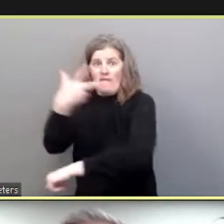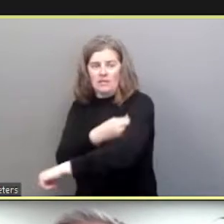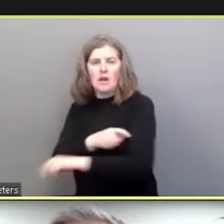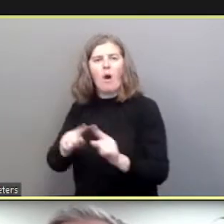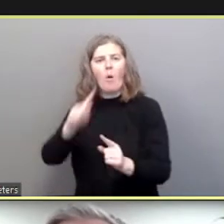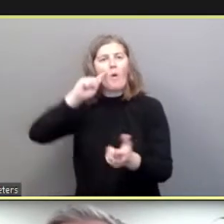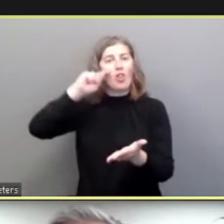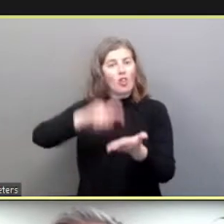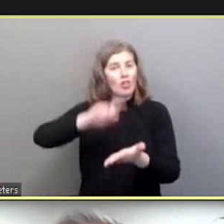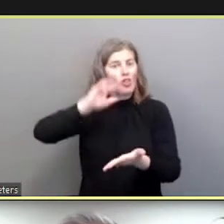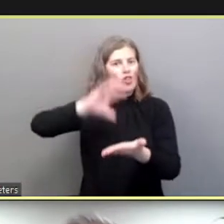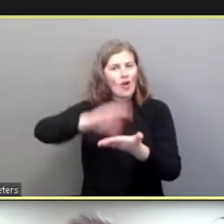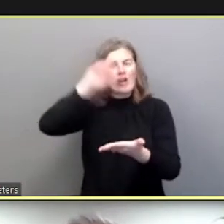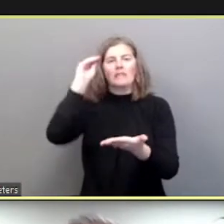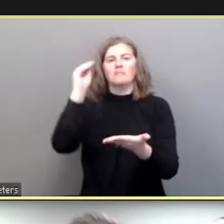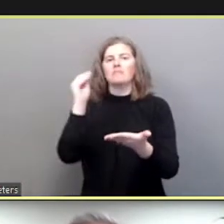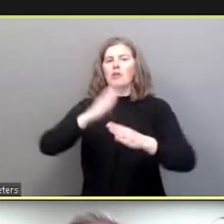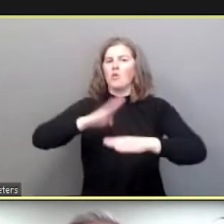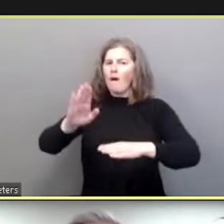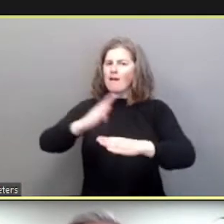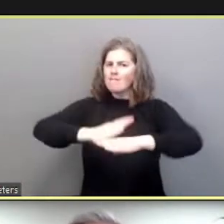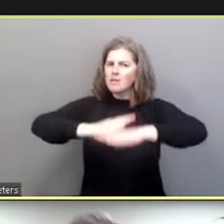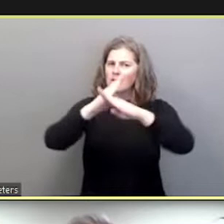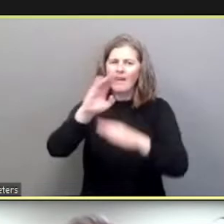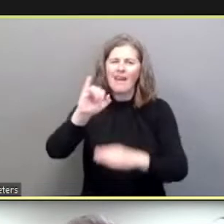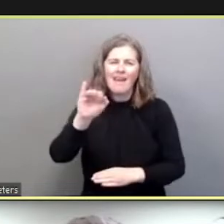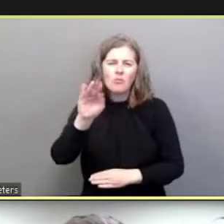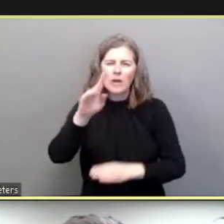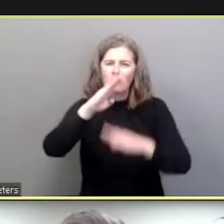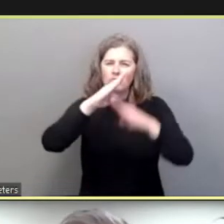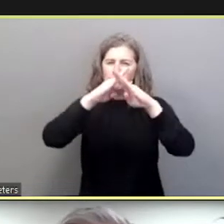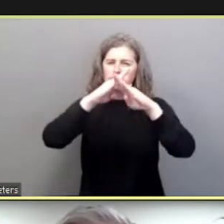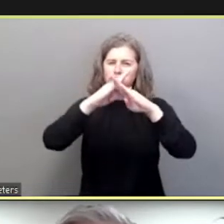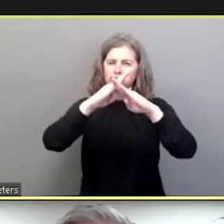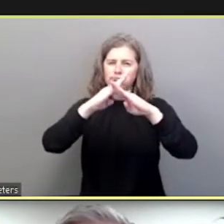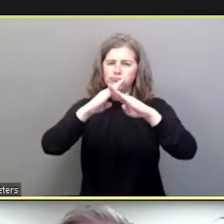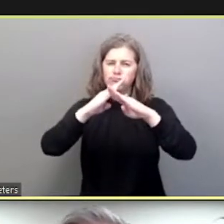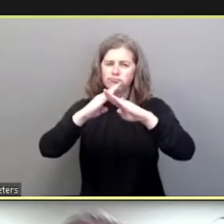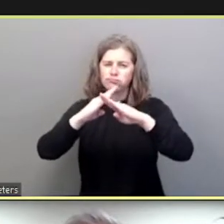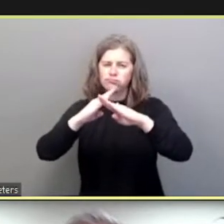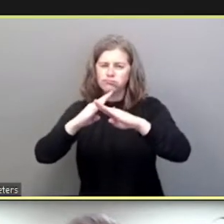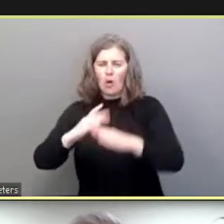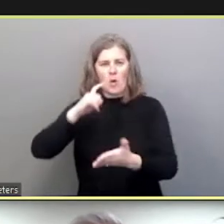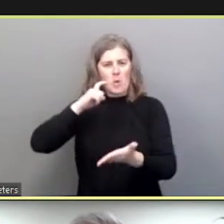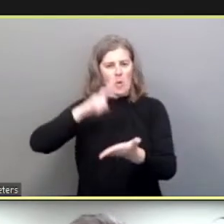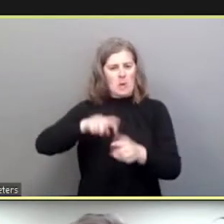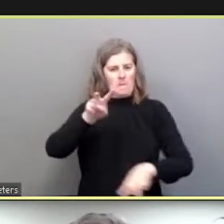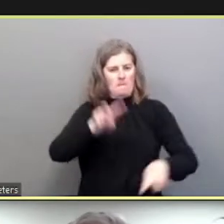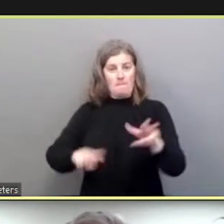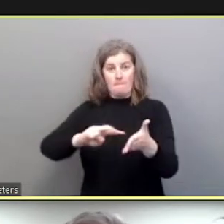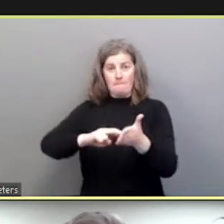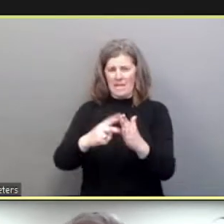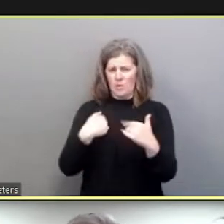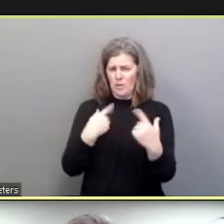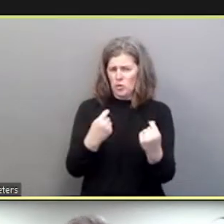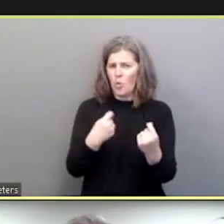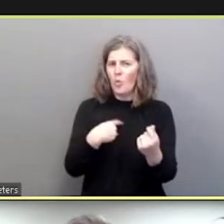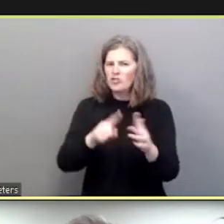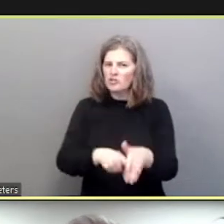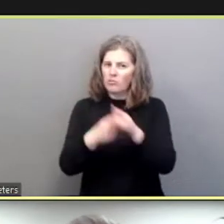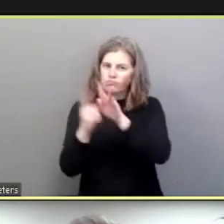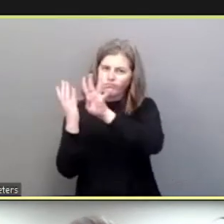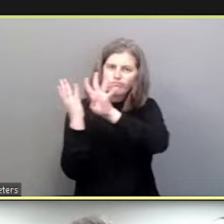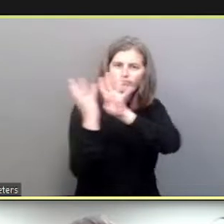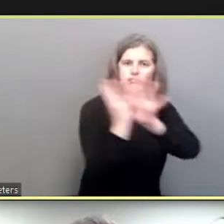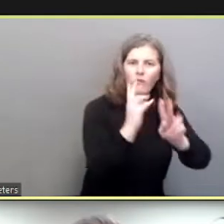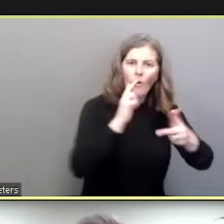immunity does wane. We're seeing it in our data. And what this means for us is we all need to start getting in line to get a